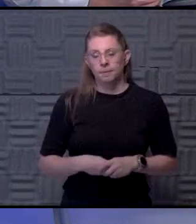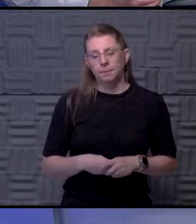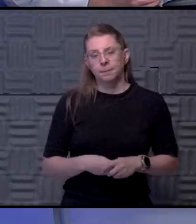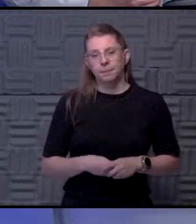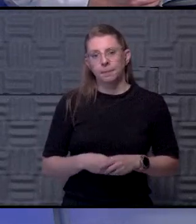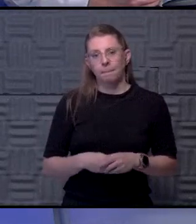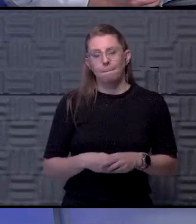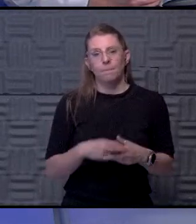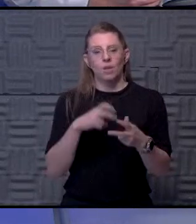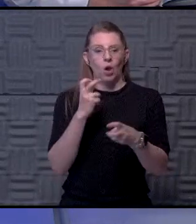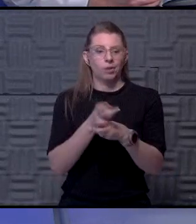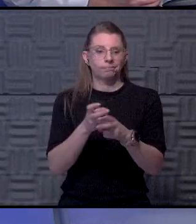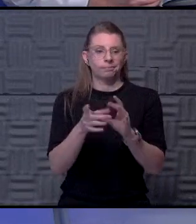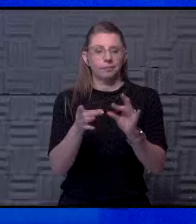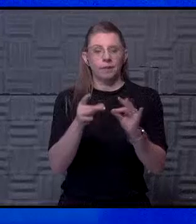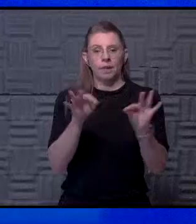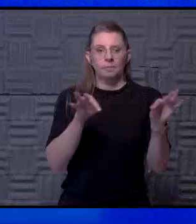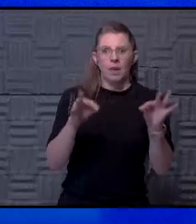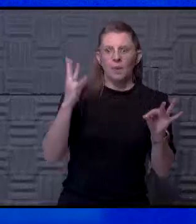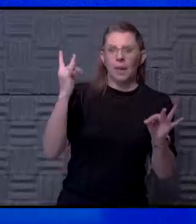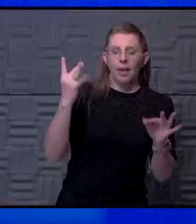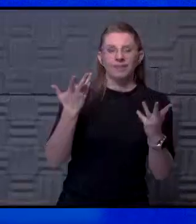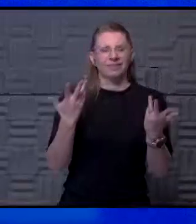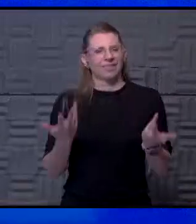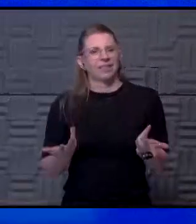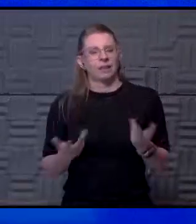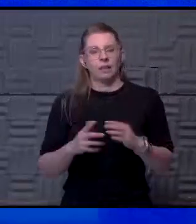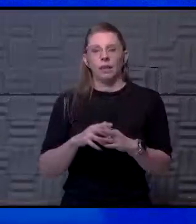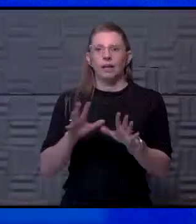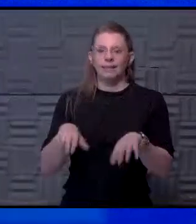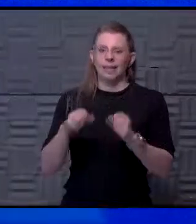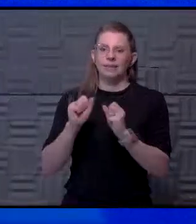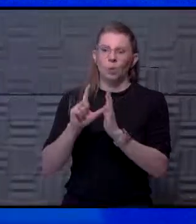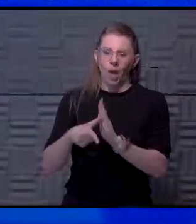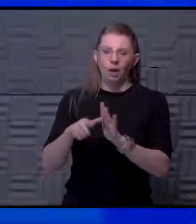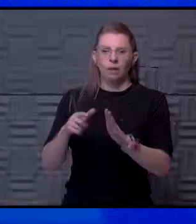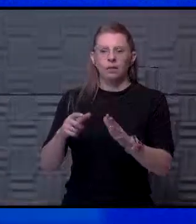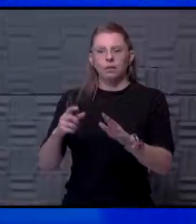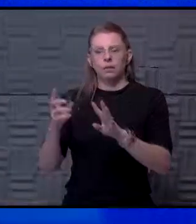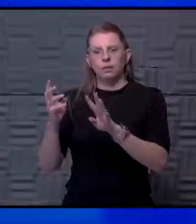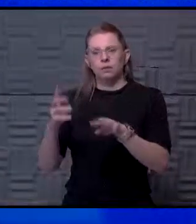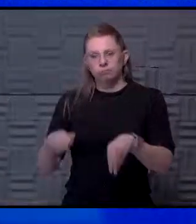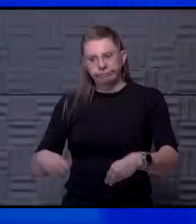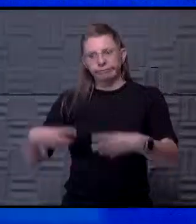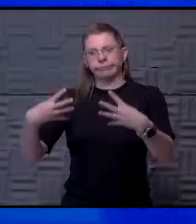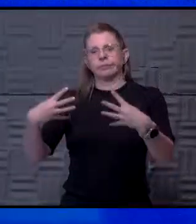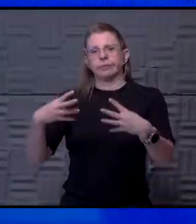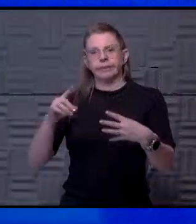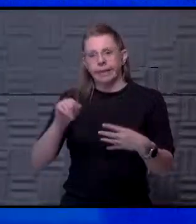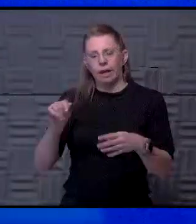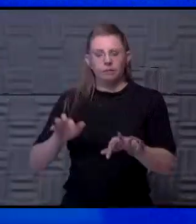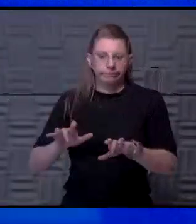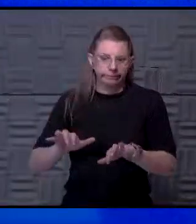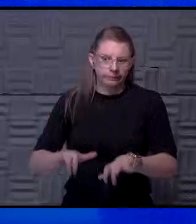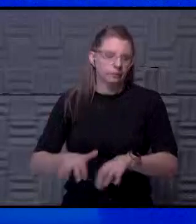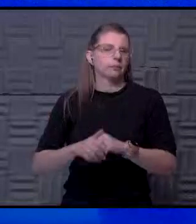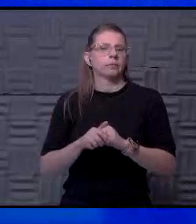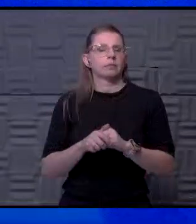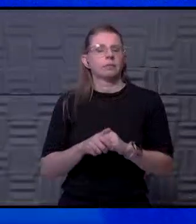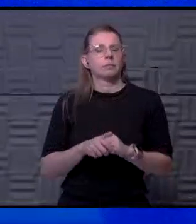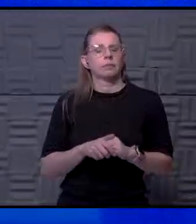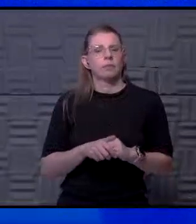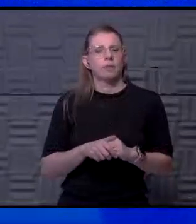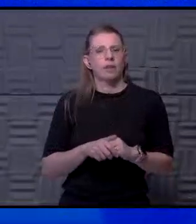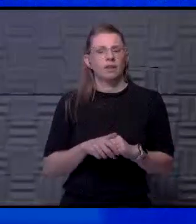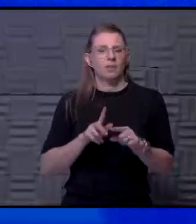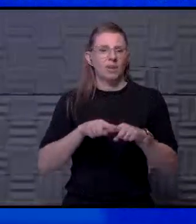hard one to say because it's hard to explain. Why is that? Well, it's just because of why it takes a while to upload the data in some states and because of the system we use, and really I think